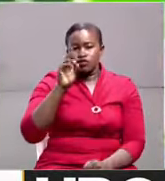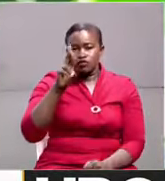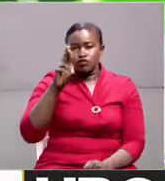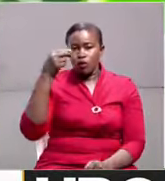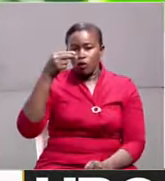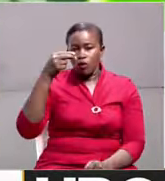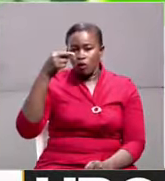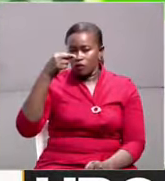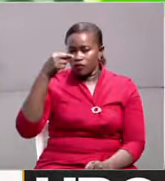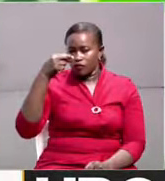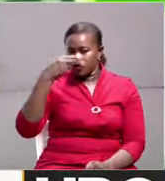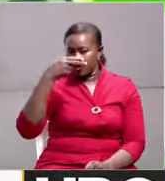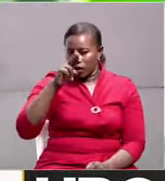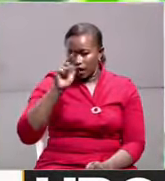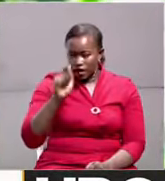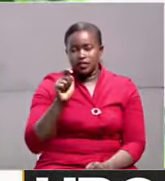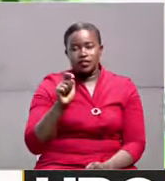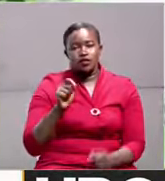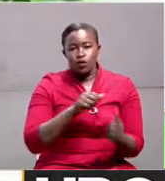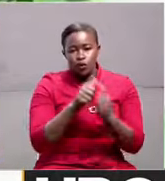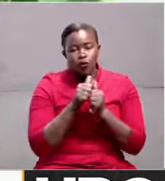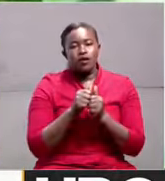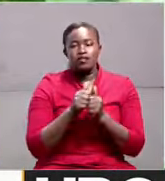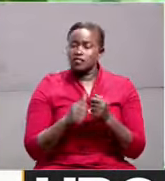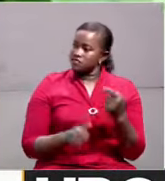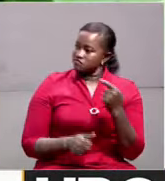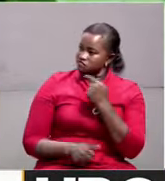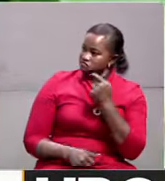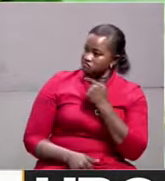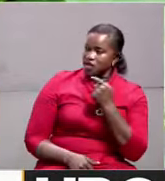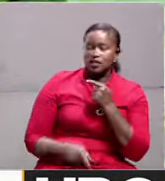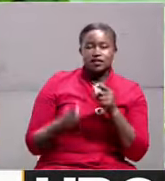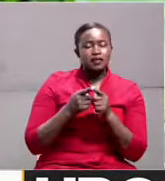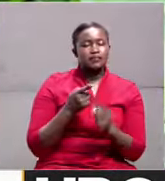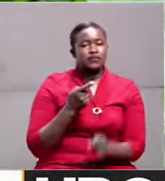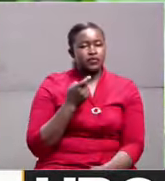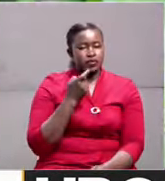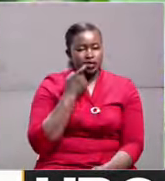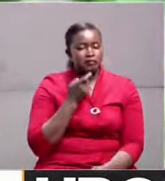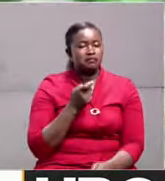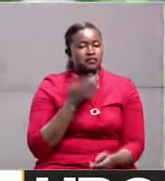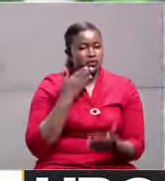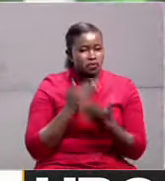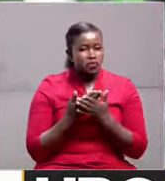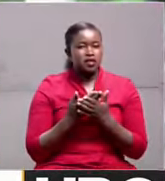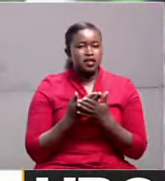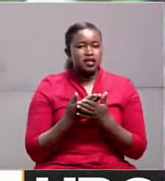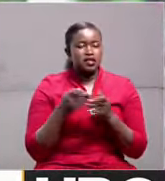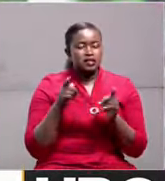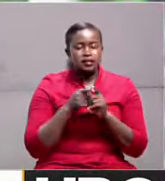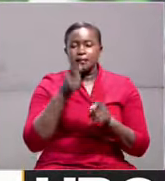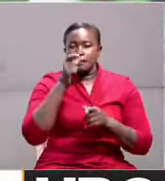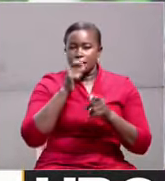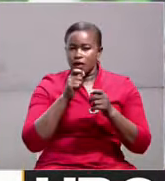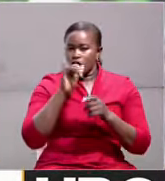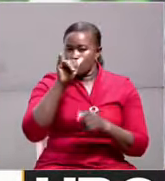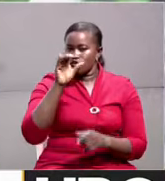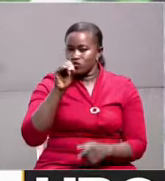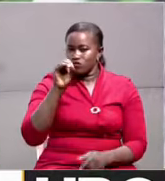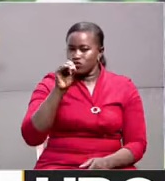producing yogurt here with fresh strawberries, and the taste is very, very good. And this milk, this